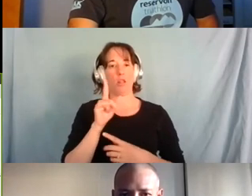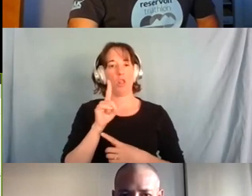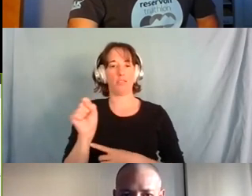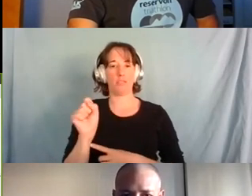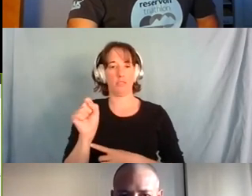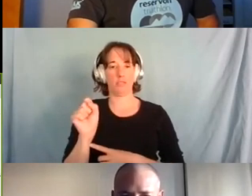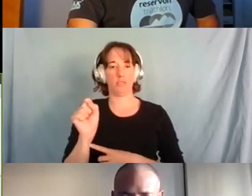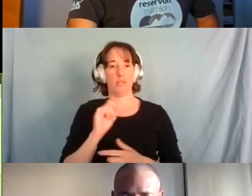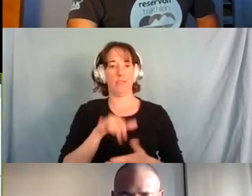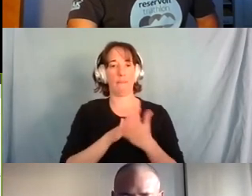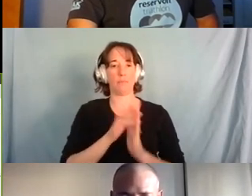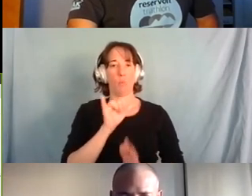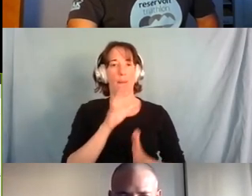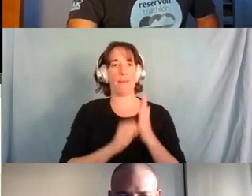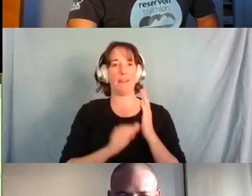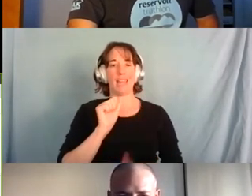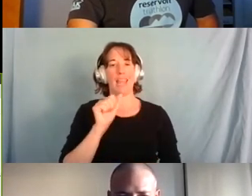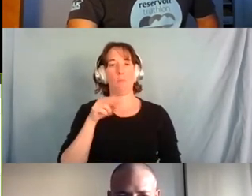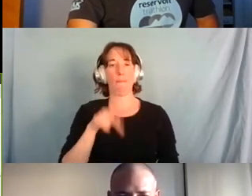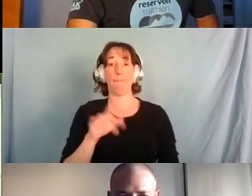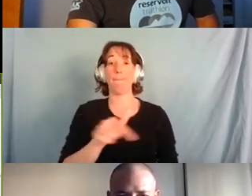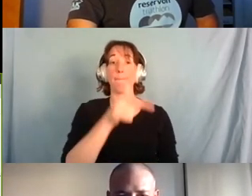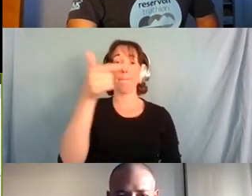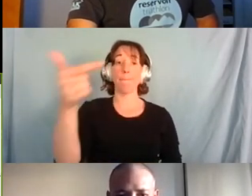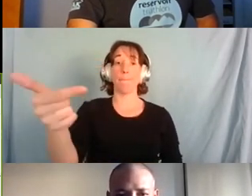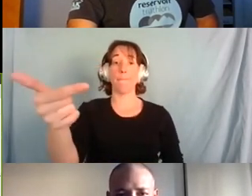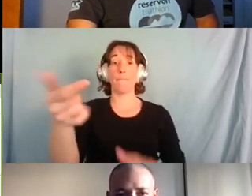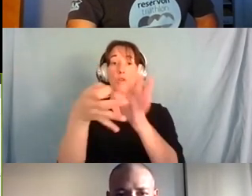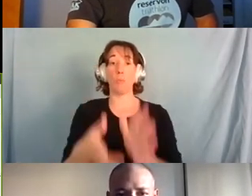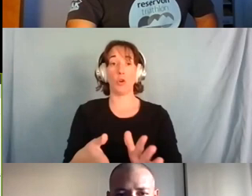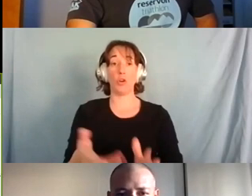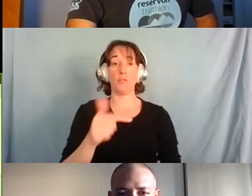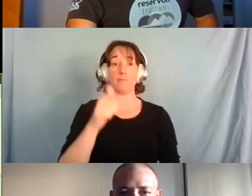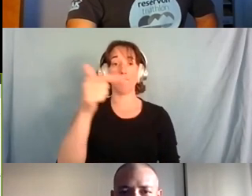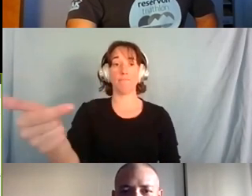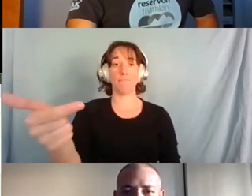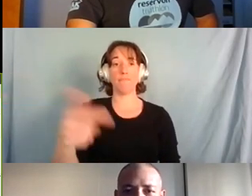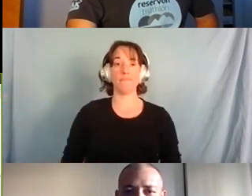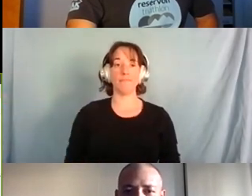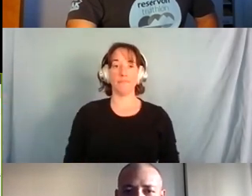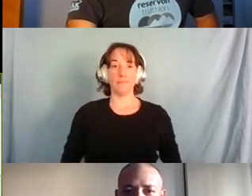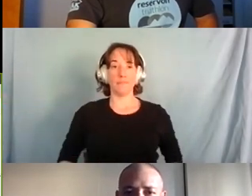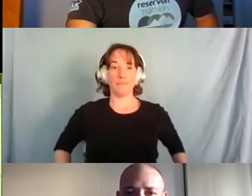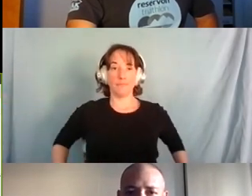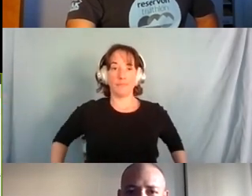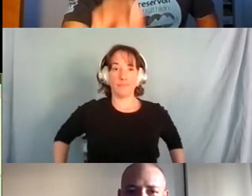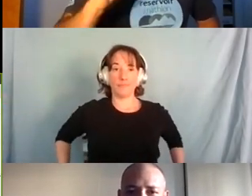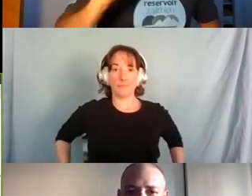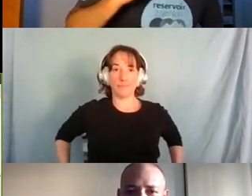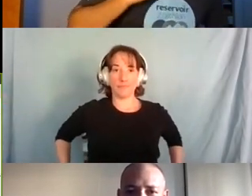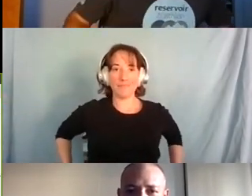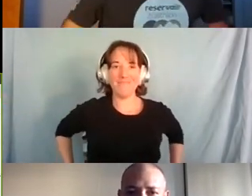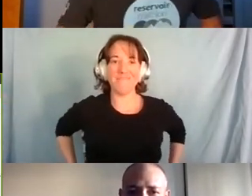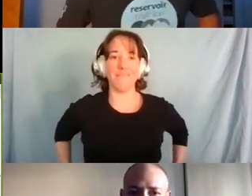prob. Yeah, go ahead, Pushpa. all right. So this part of the code is basically when the episode is